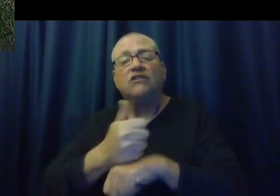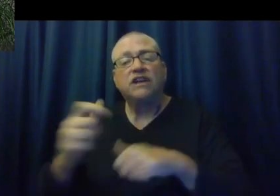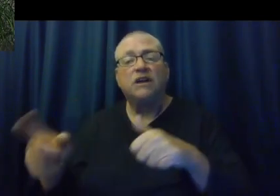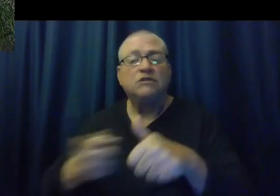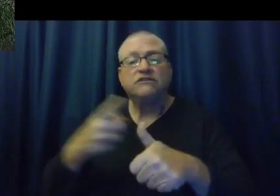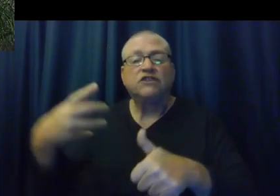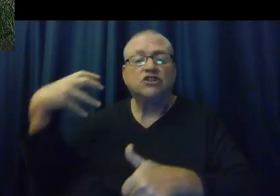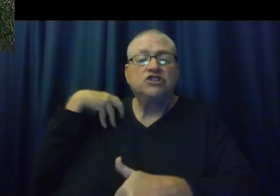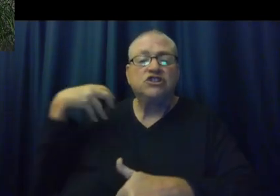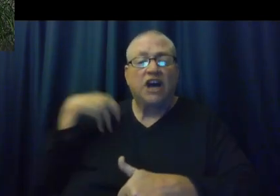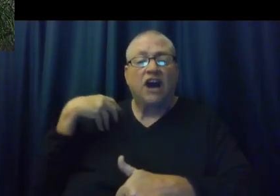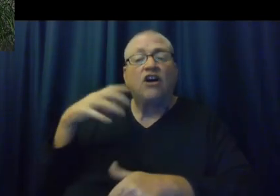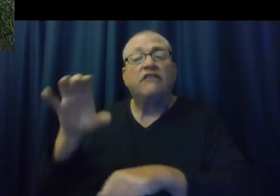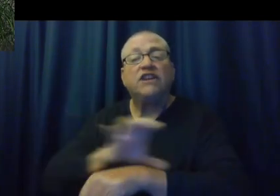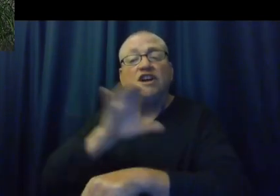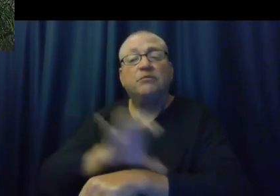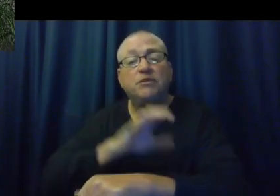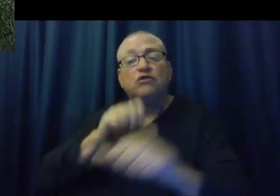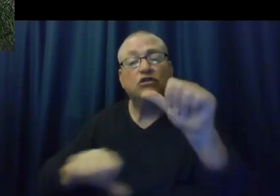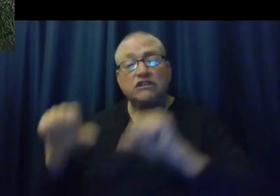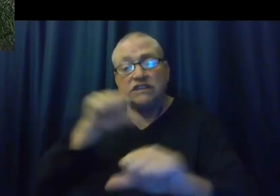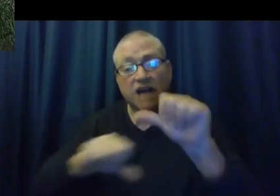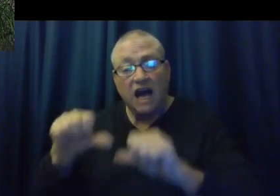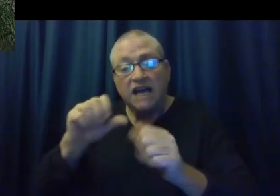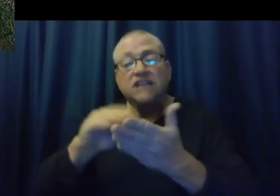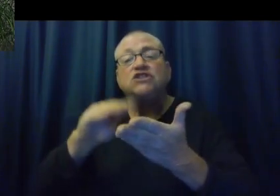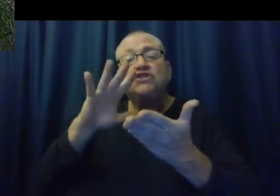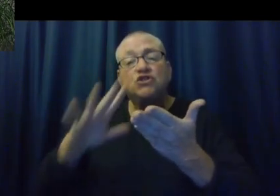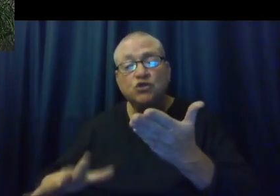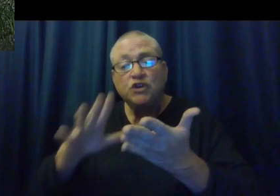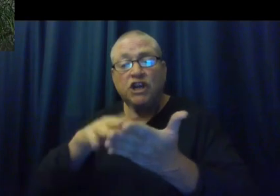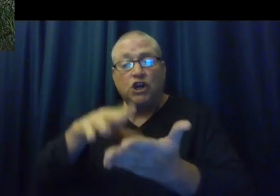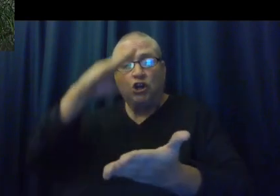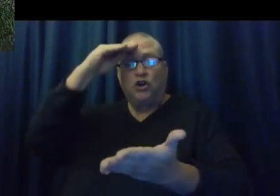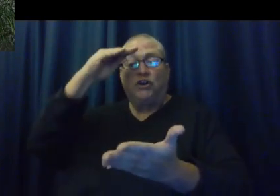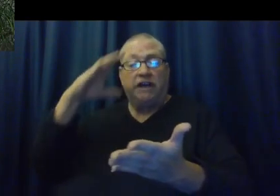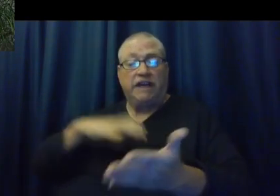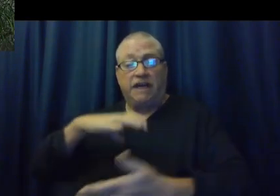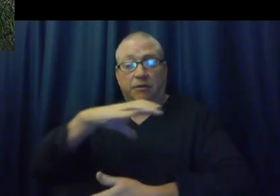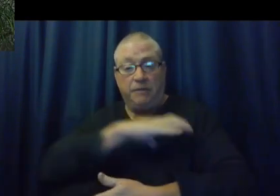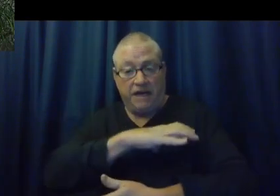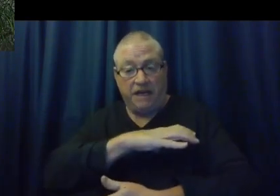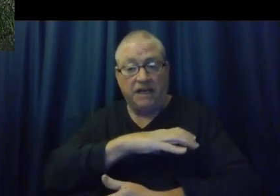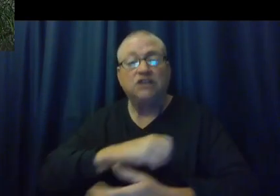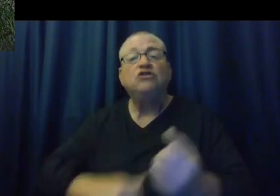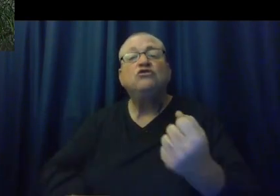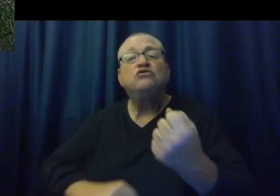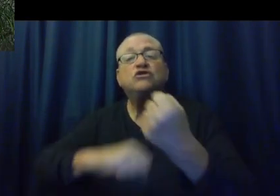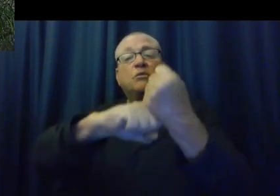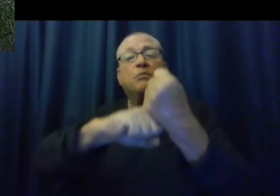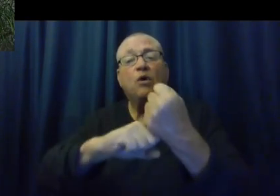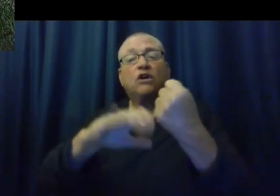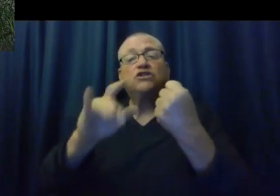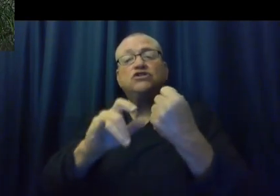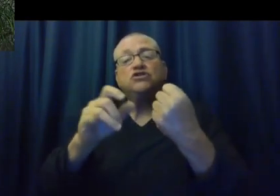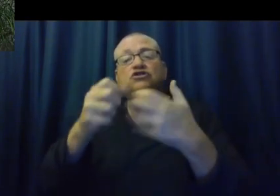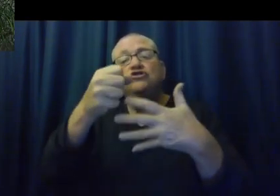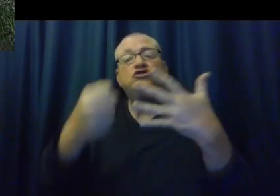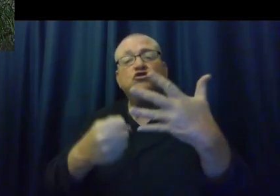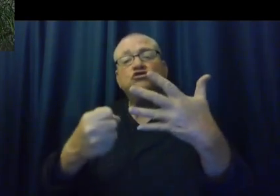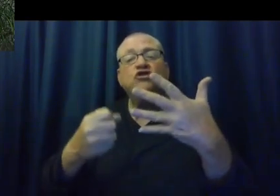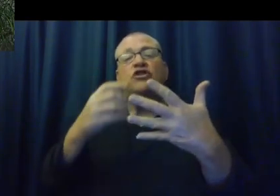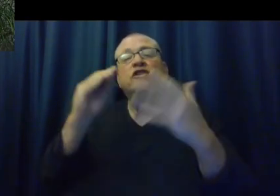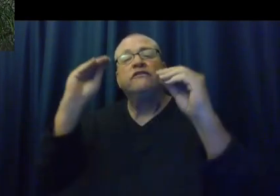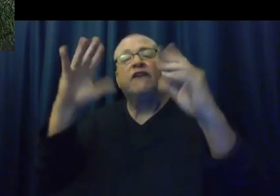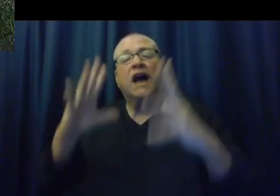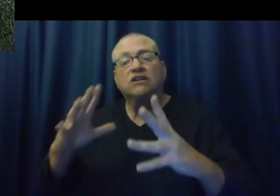served as the first chair of the Computer Science Department's Student-Centered Learning Committee, designed to support junior faculty's growth